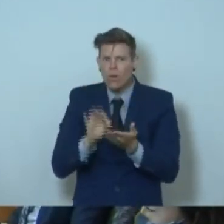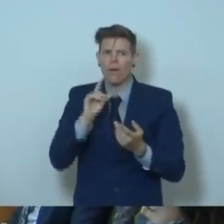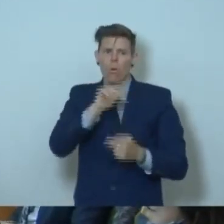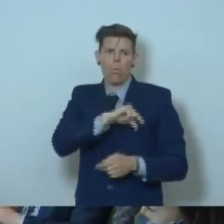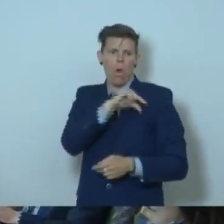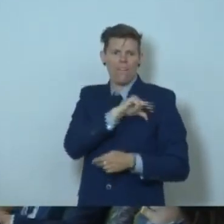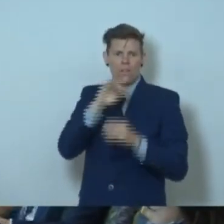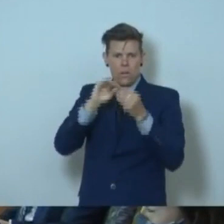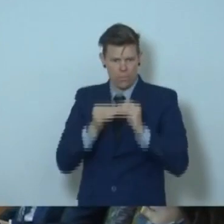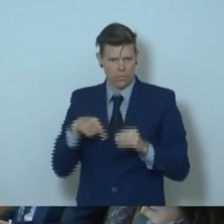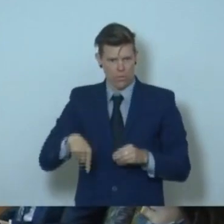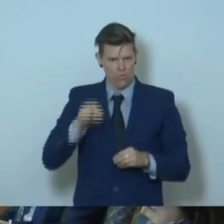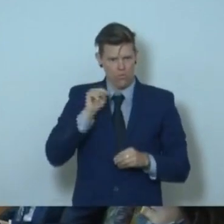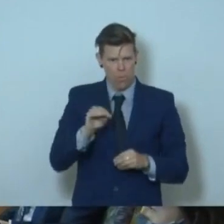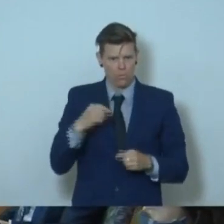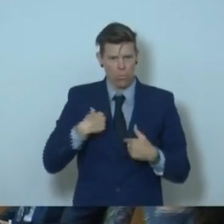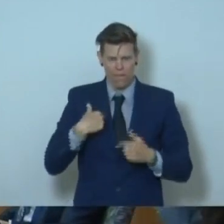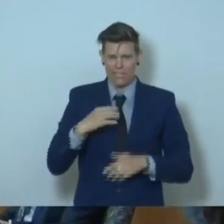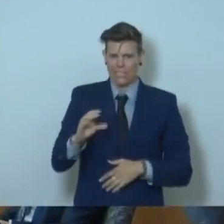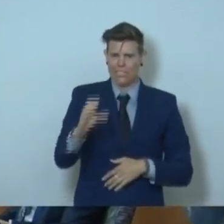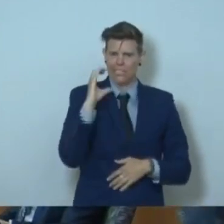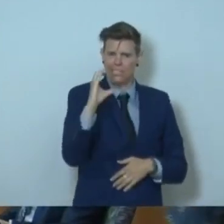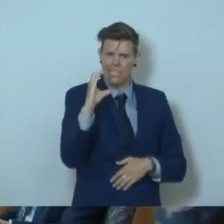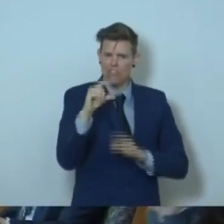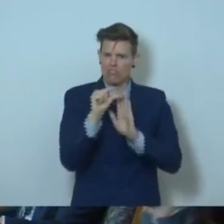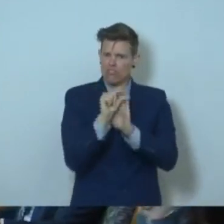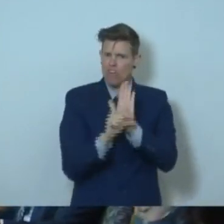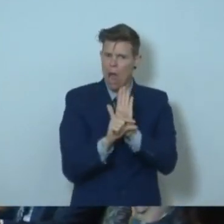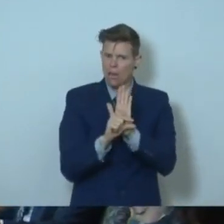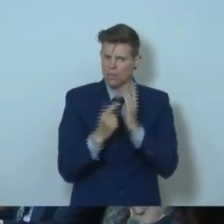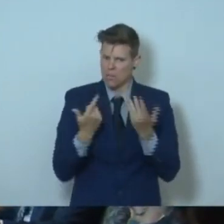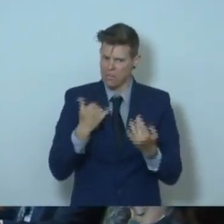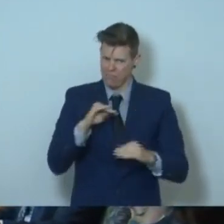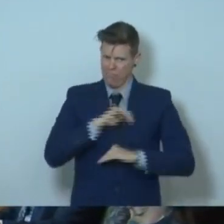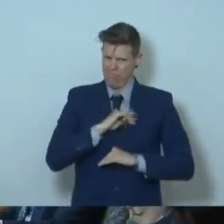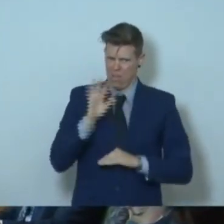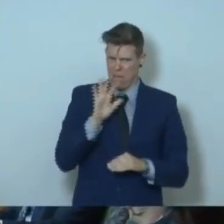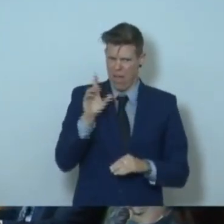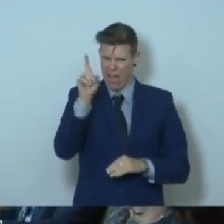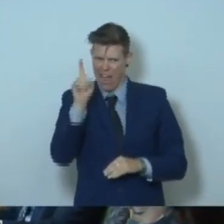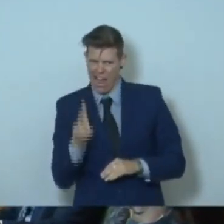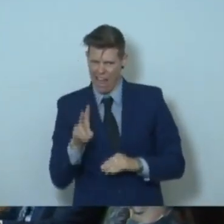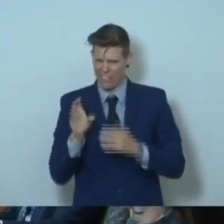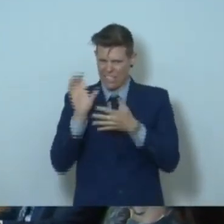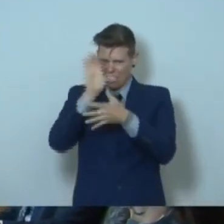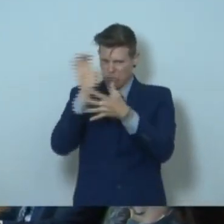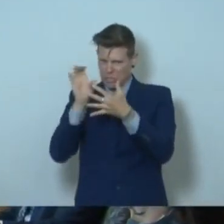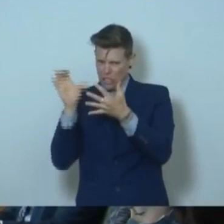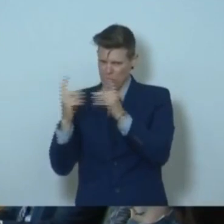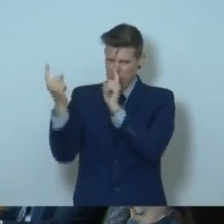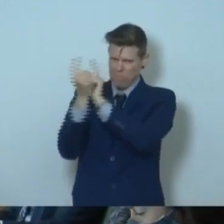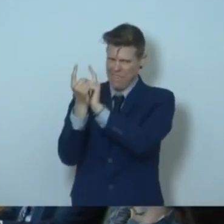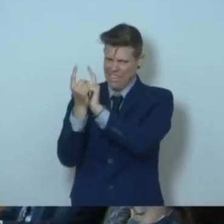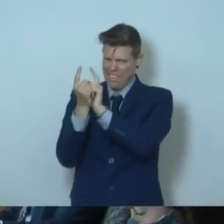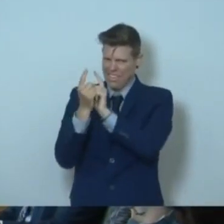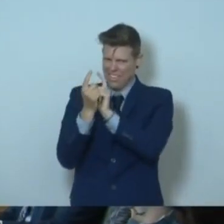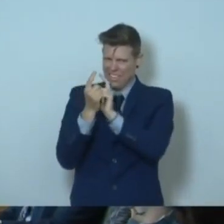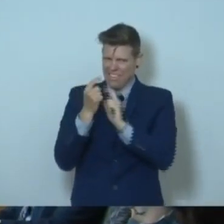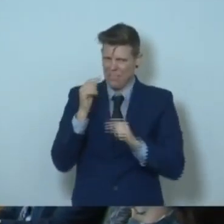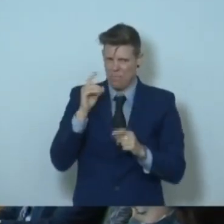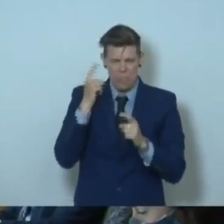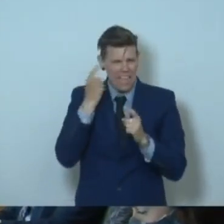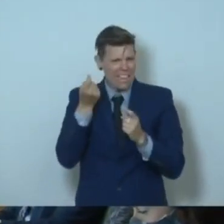currently has a C grade. We're only meeting about half of their criteria, they say, although I actually think it's a little bit more, but just